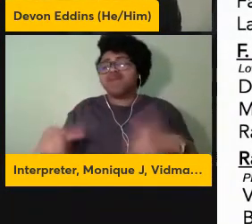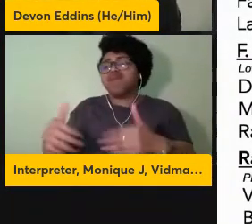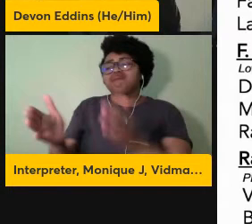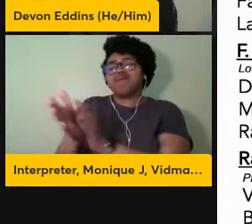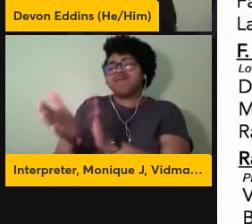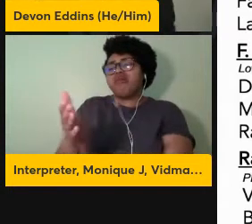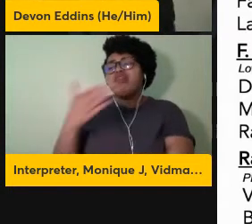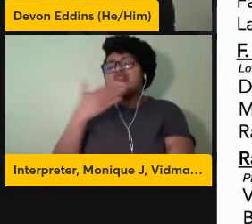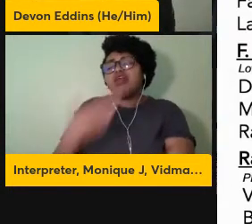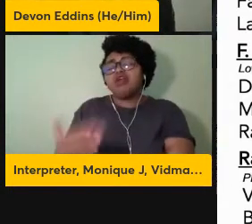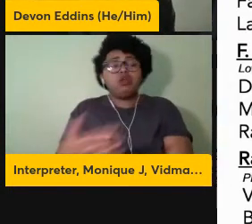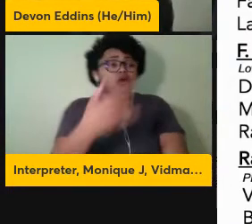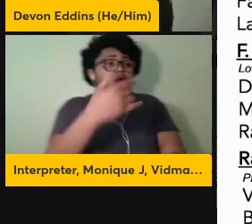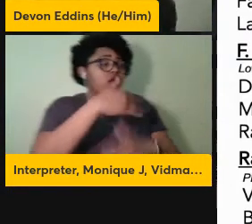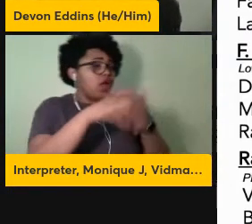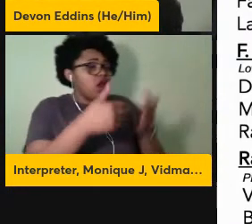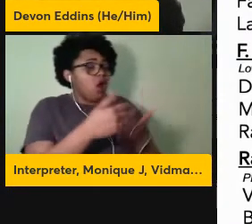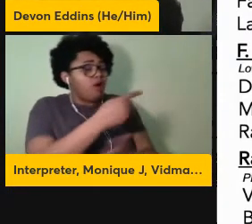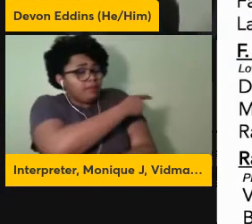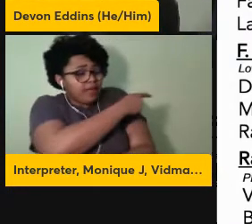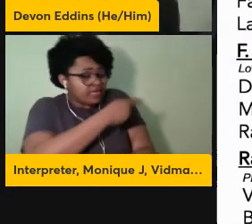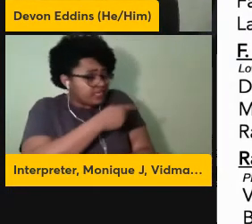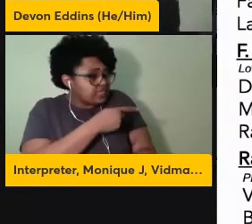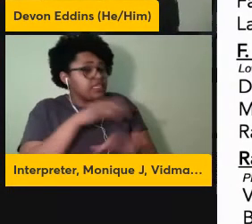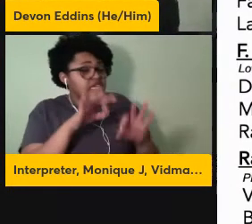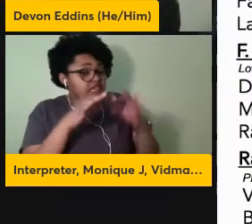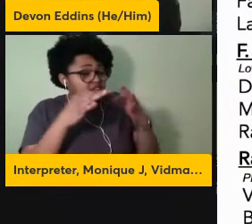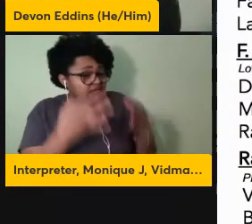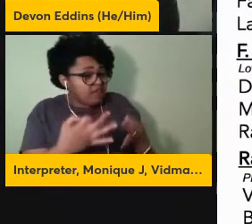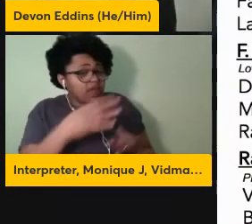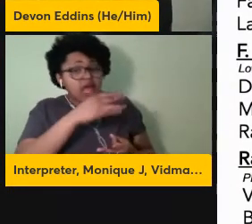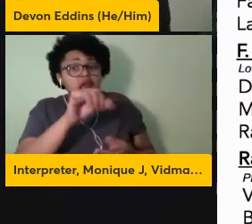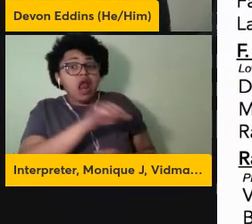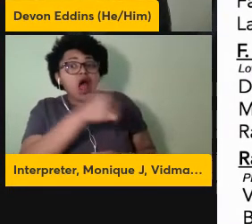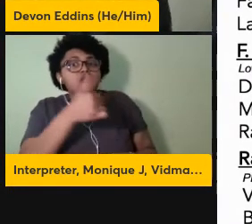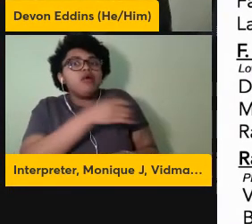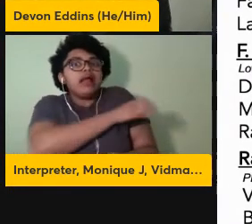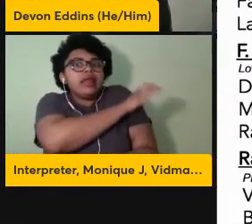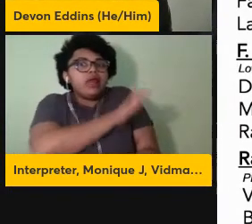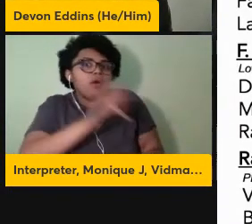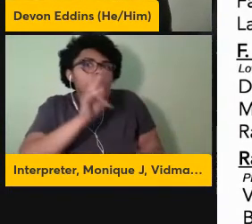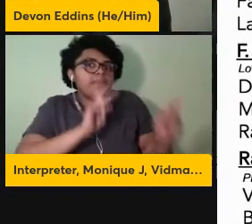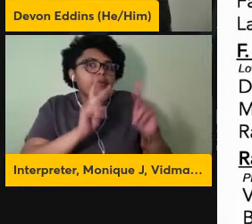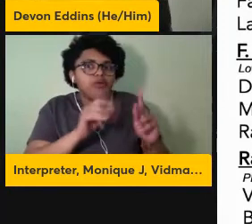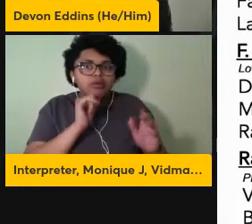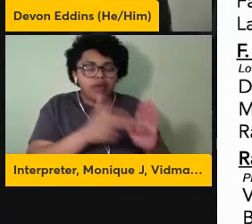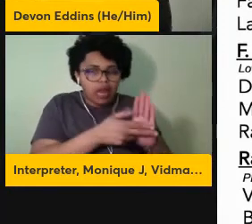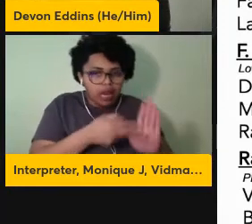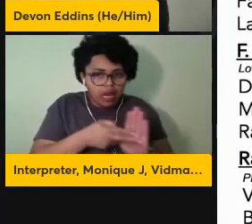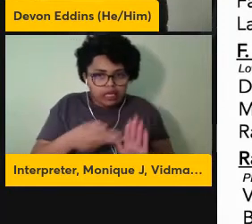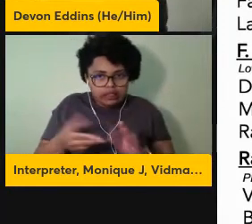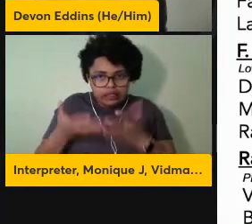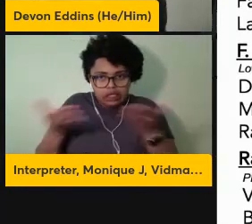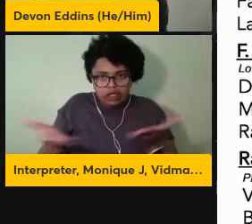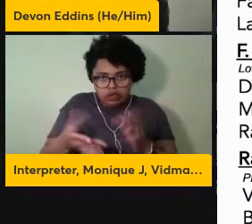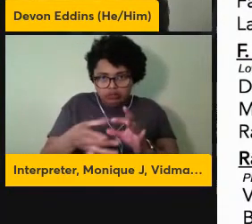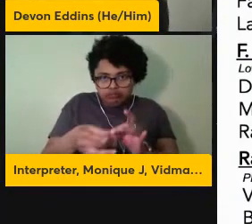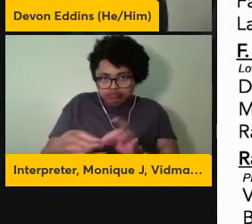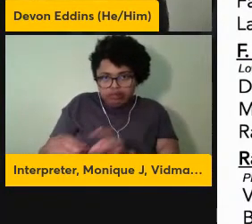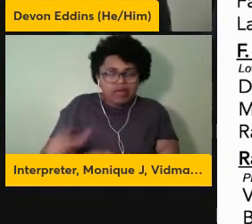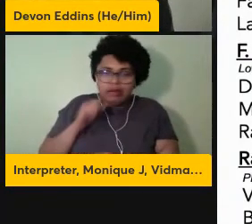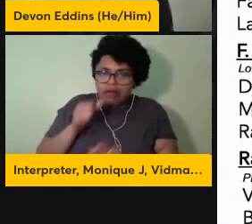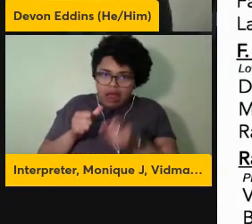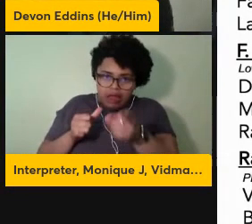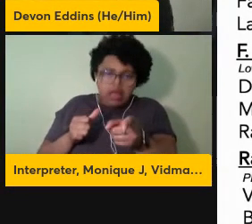their families, along with the other clinical facing personnel that aren't listed here, for their dedication and commitment,